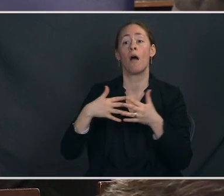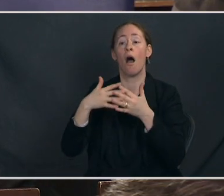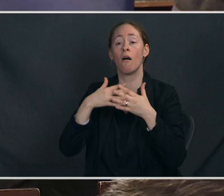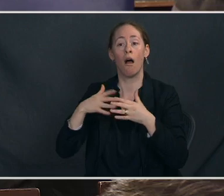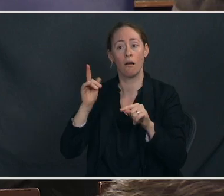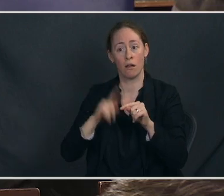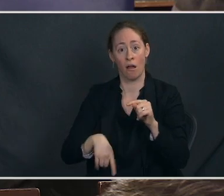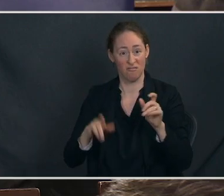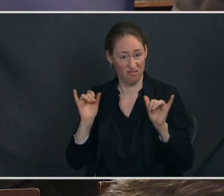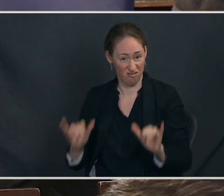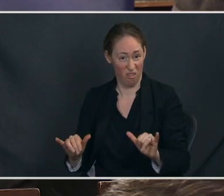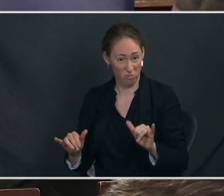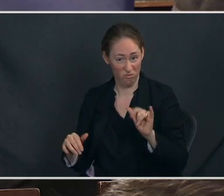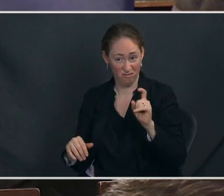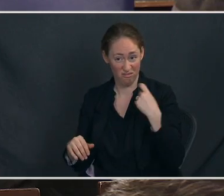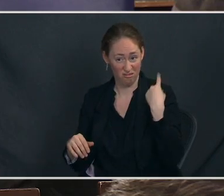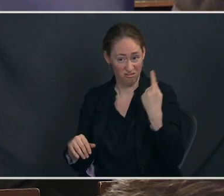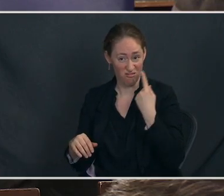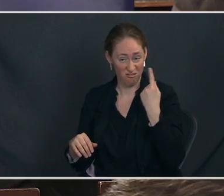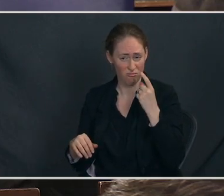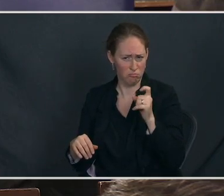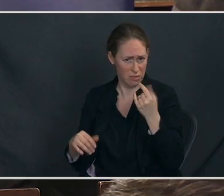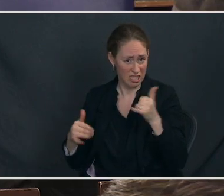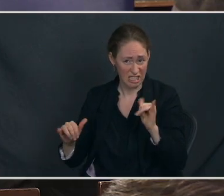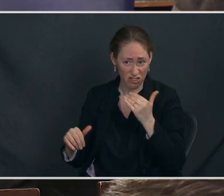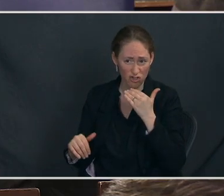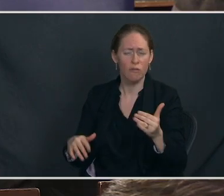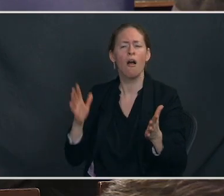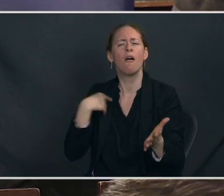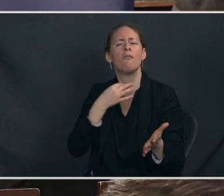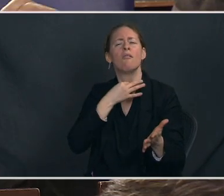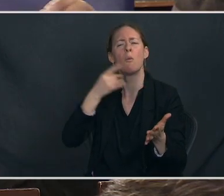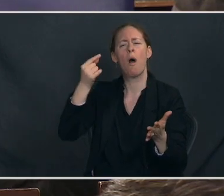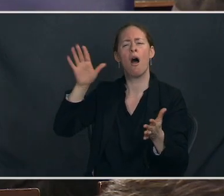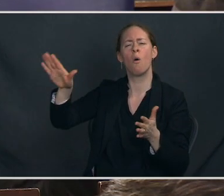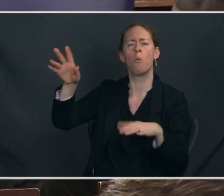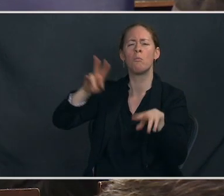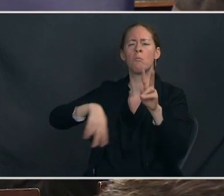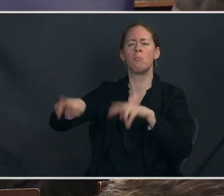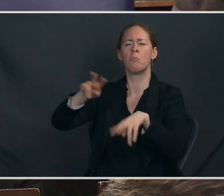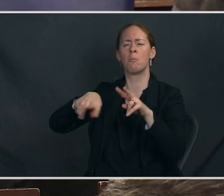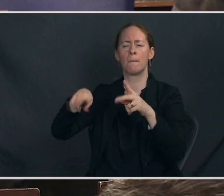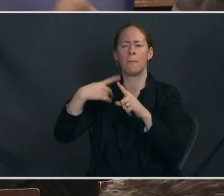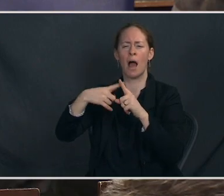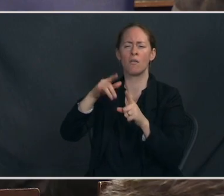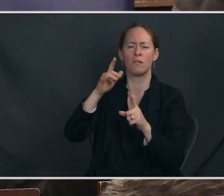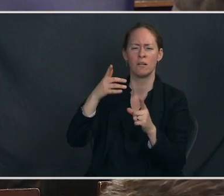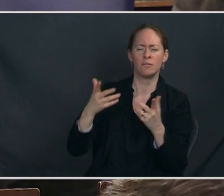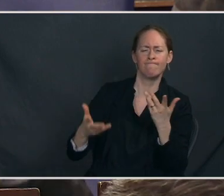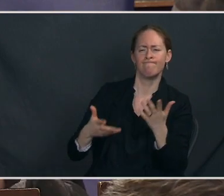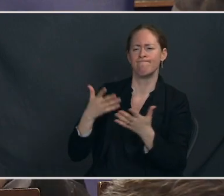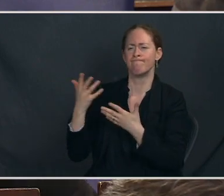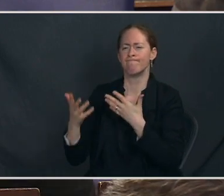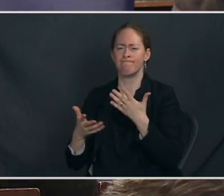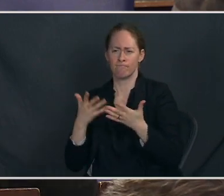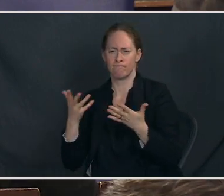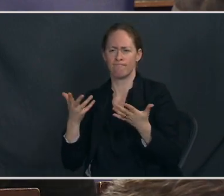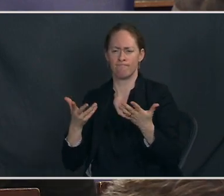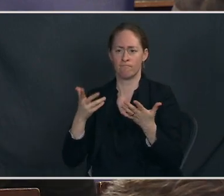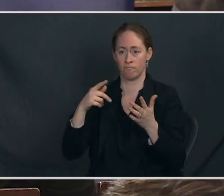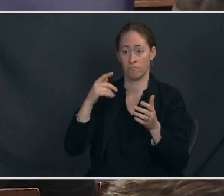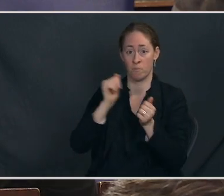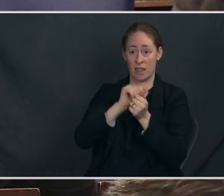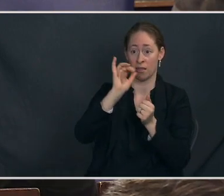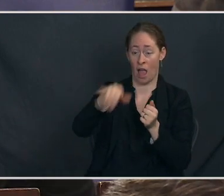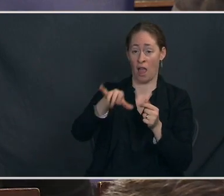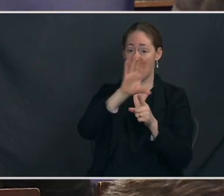First of all, what is your assessment of exactly whether drug manufacturers are able to send